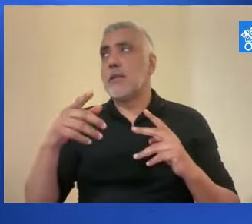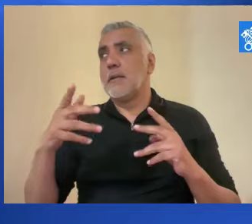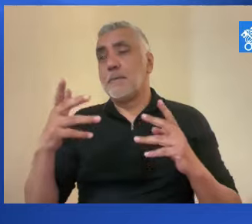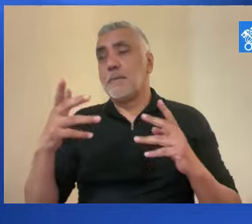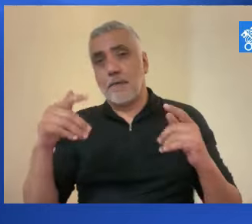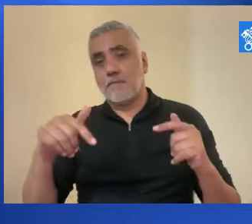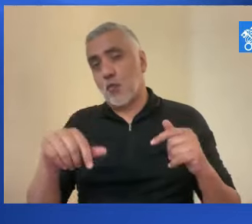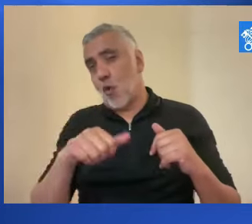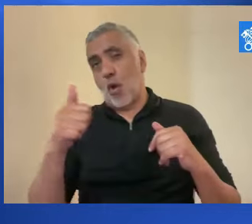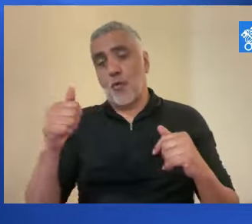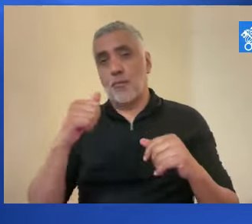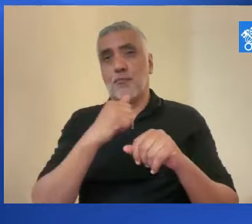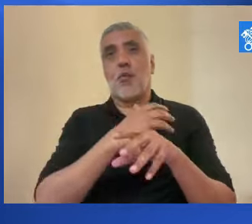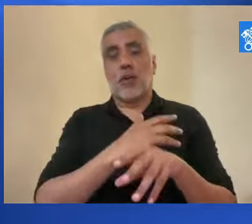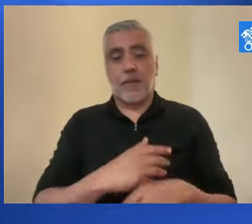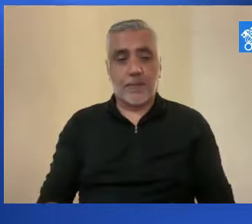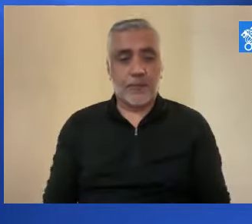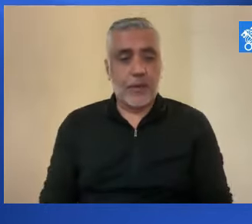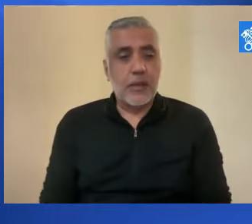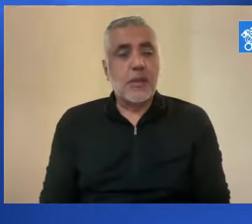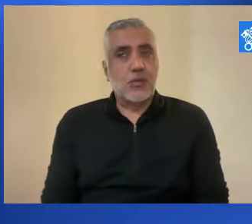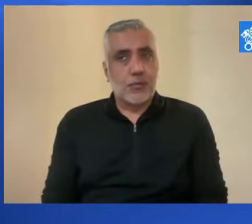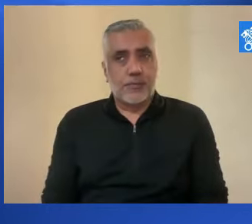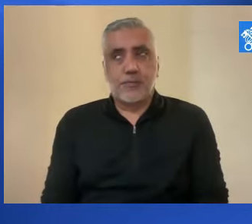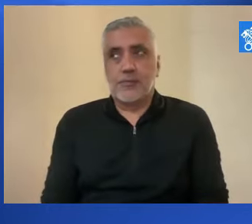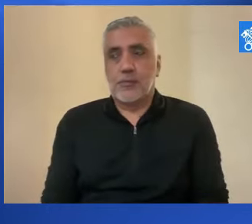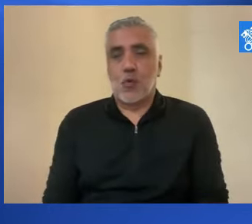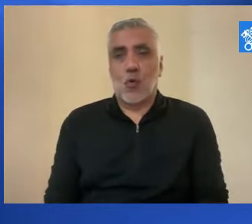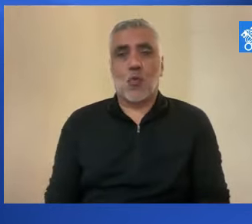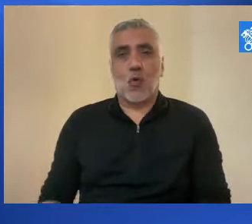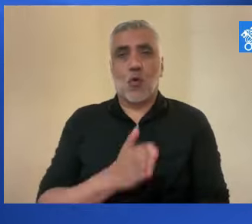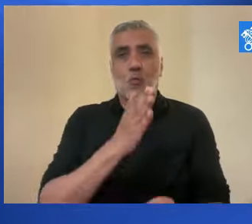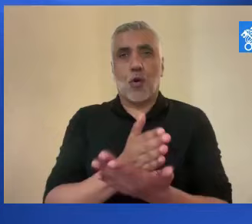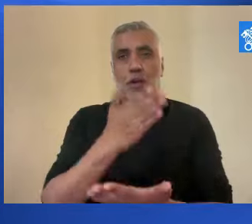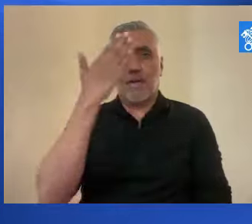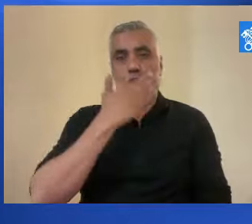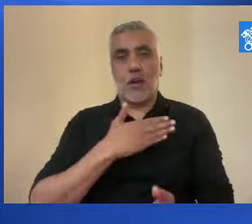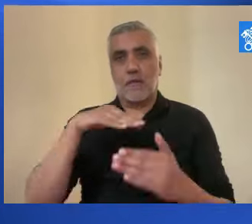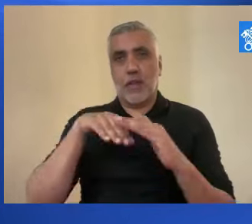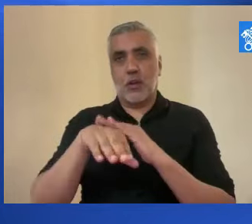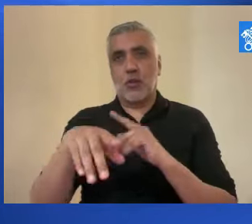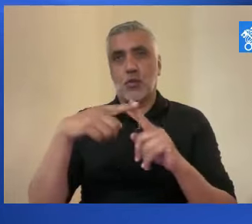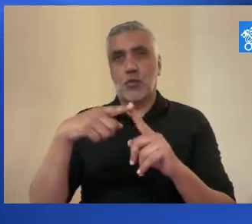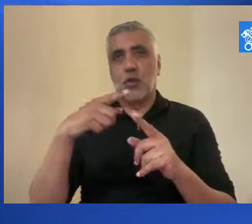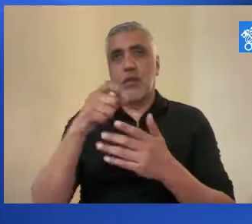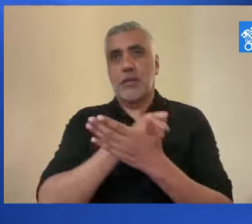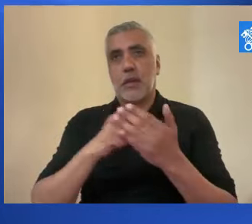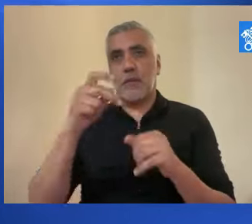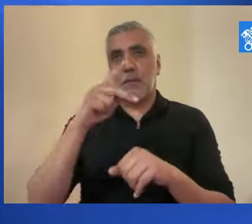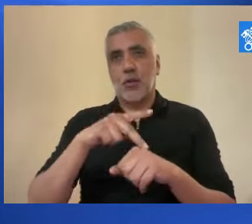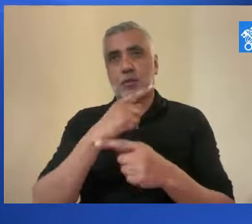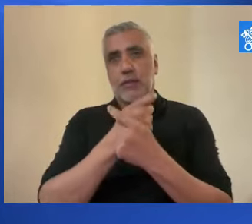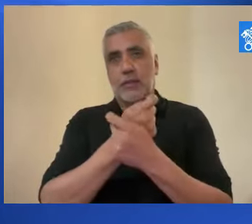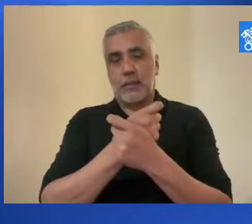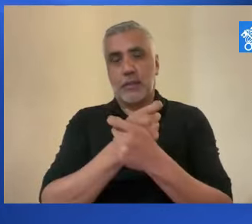is now parking directly in front of the entrance to St. Peter's Basilica, and reversing towards the podium, Pope Francis will be getting out